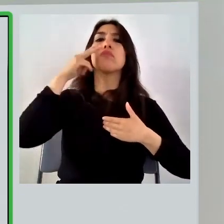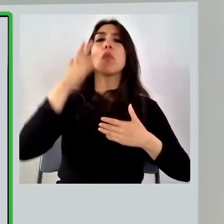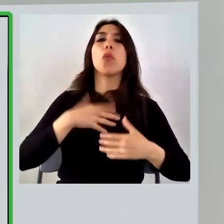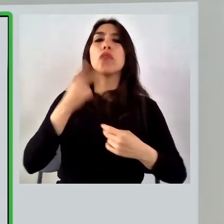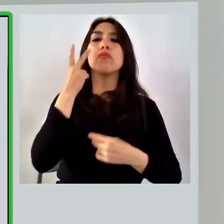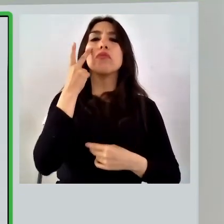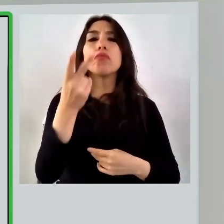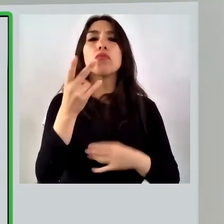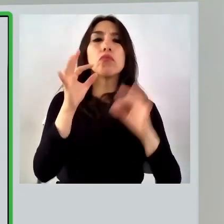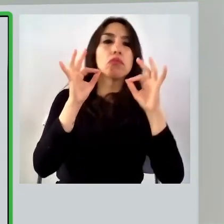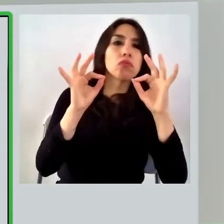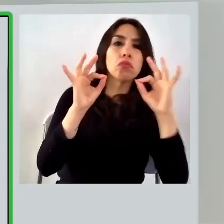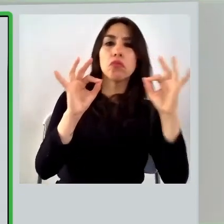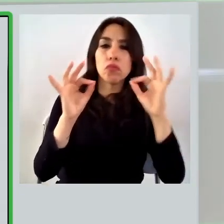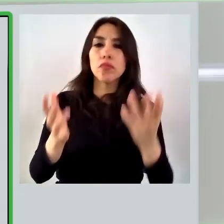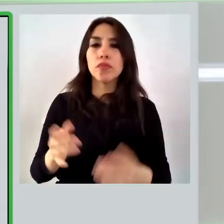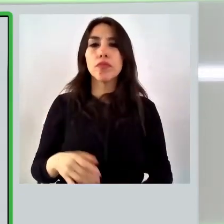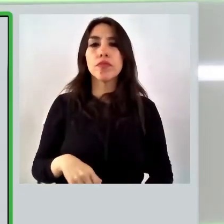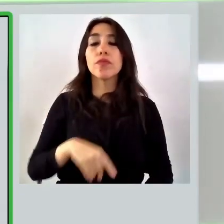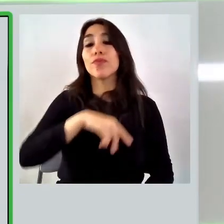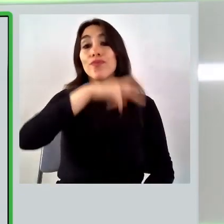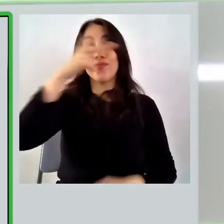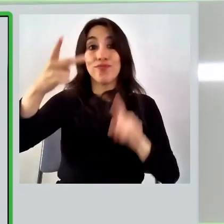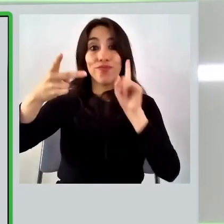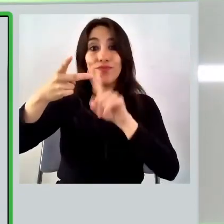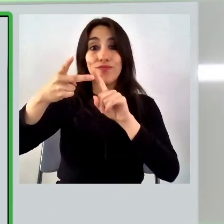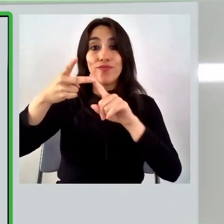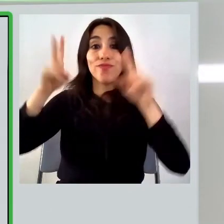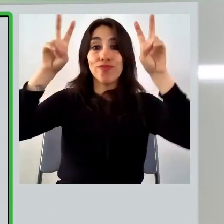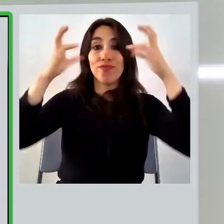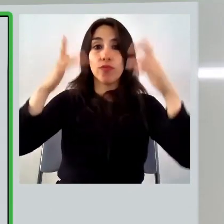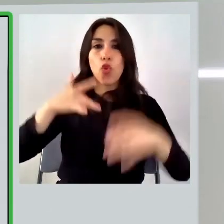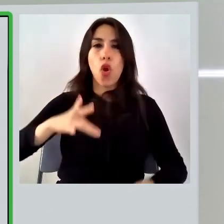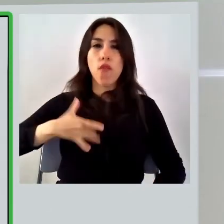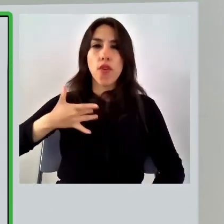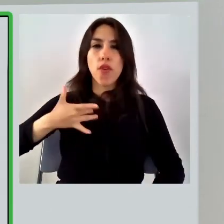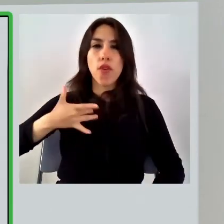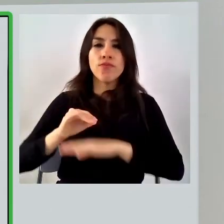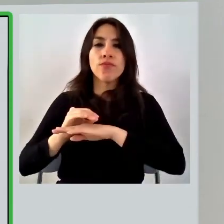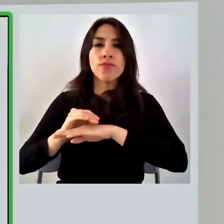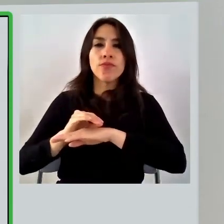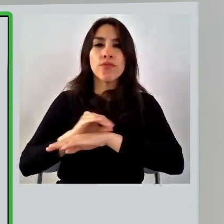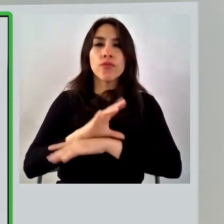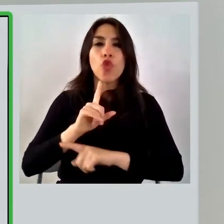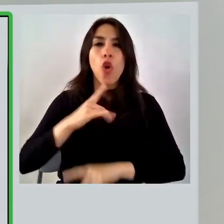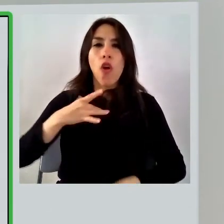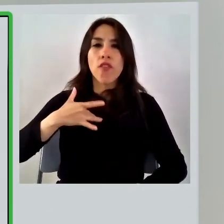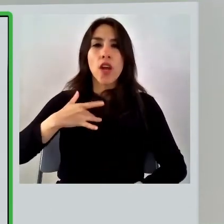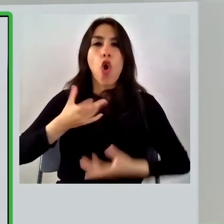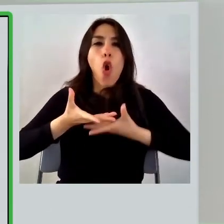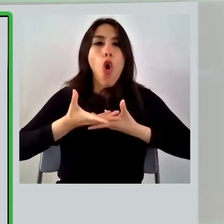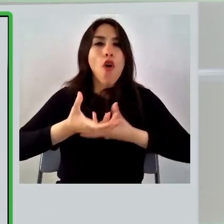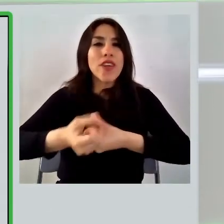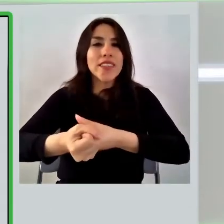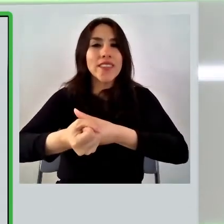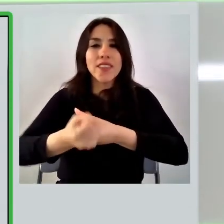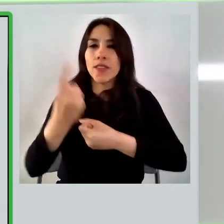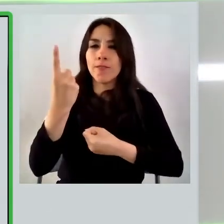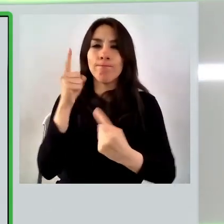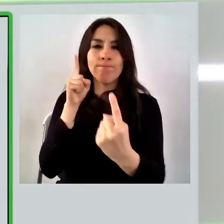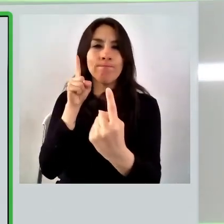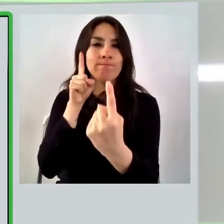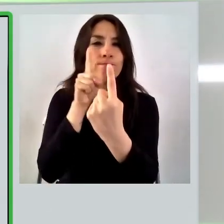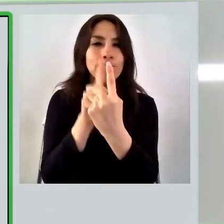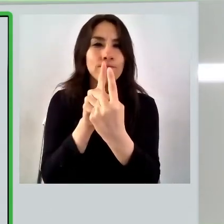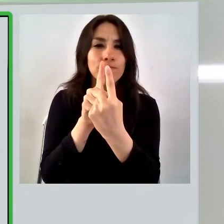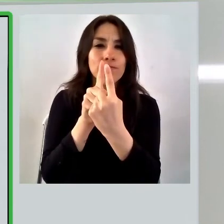of your best to the organization. Are you comfortable raising issues, asking questions, being open about who